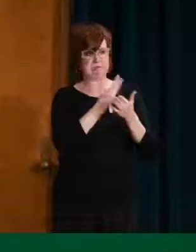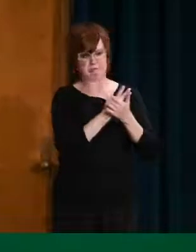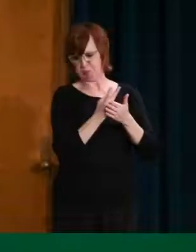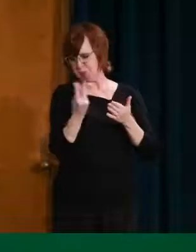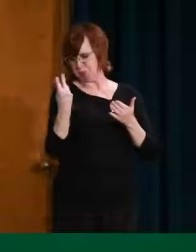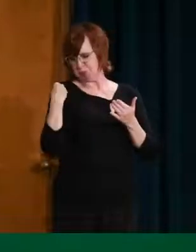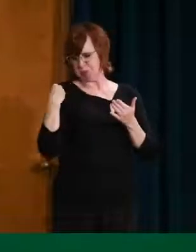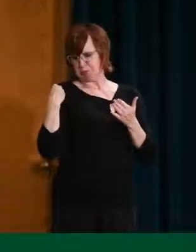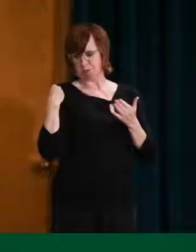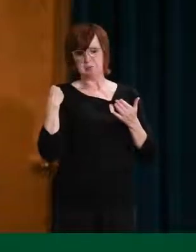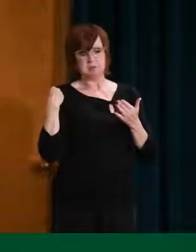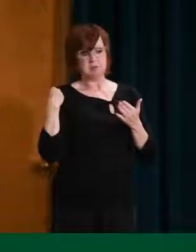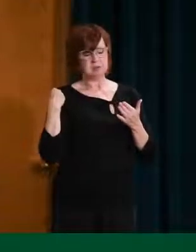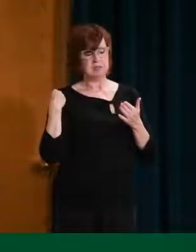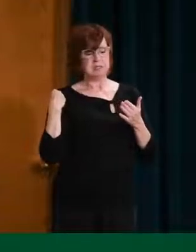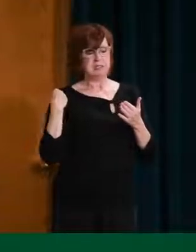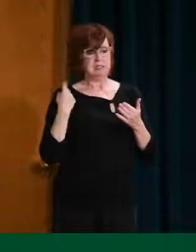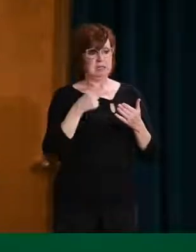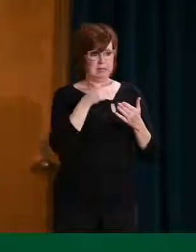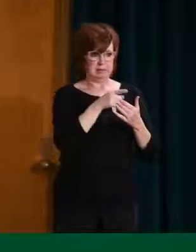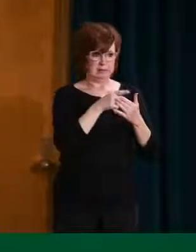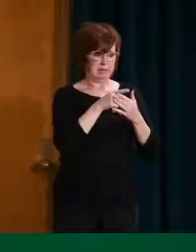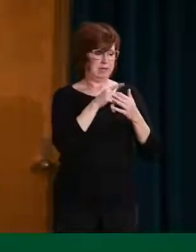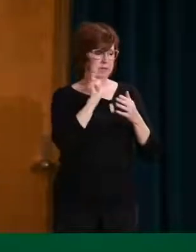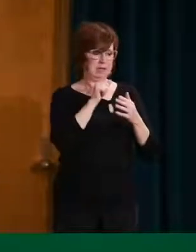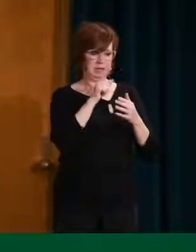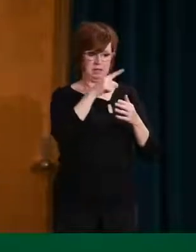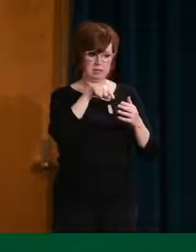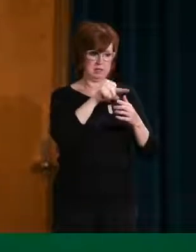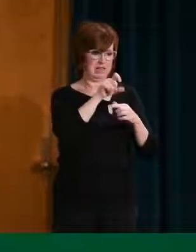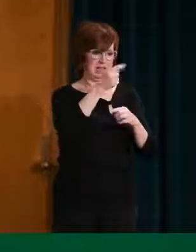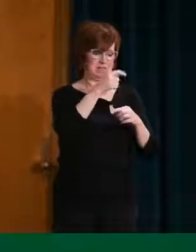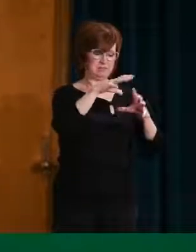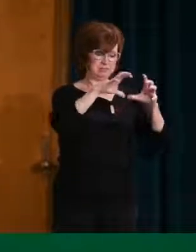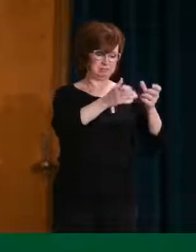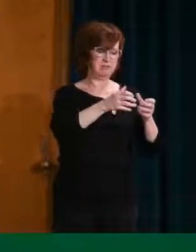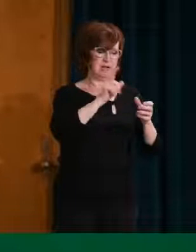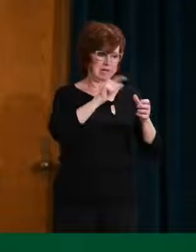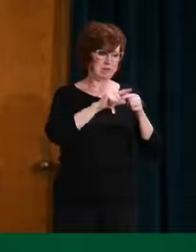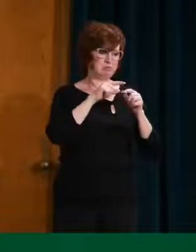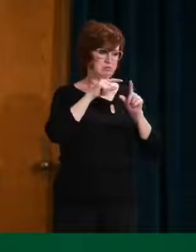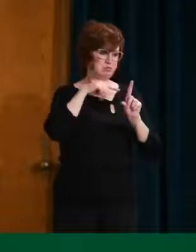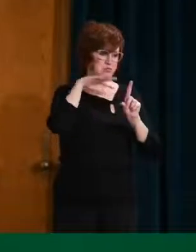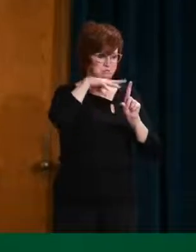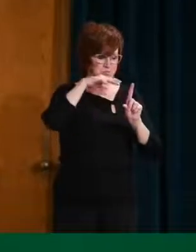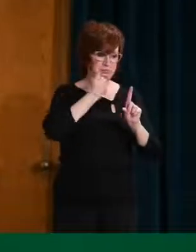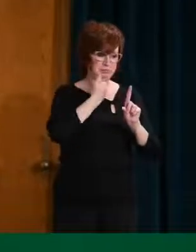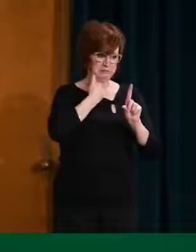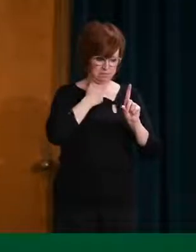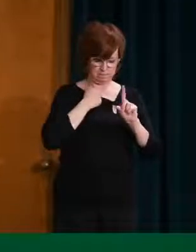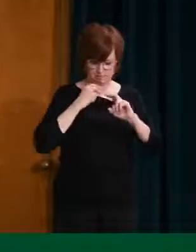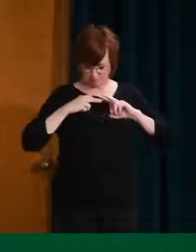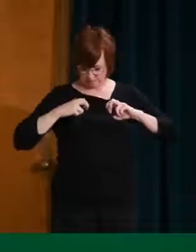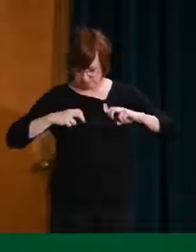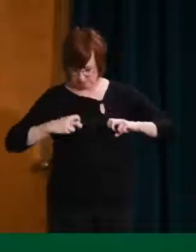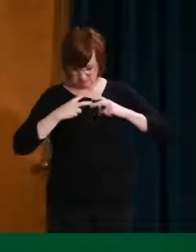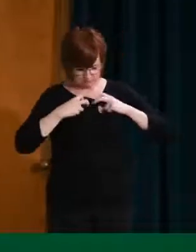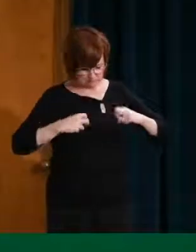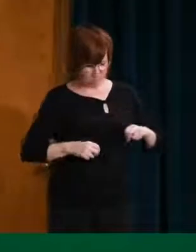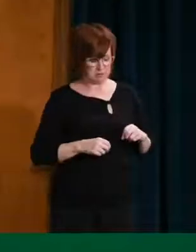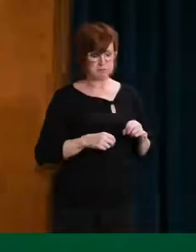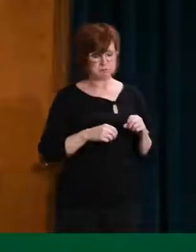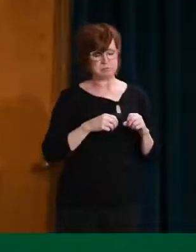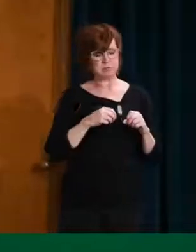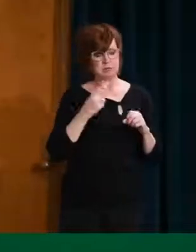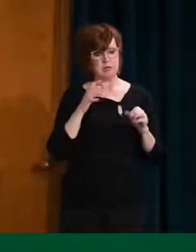we would disclose all of the information that we can as we find our way through this pandemic here in Saskatchewan.